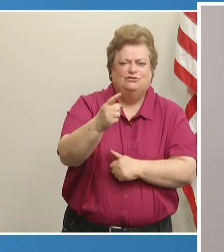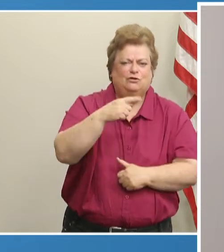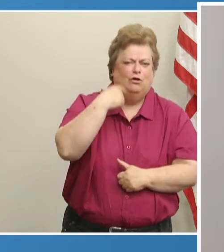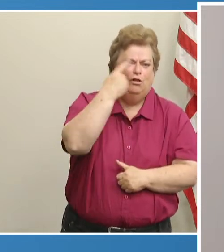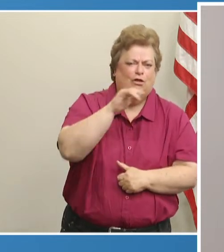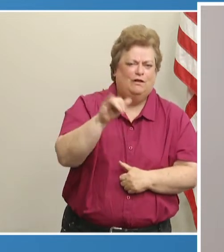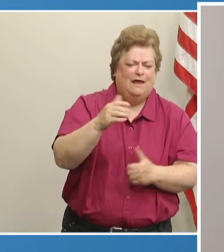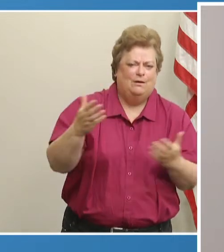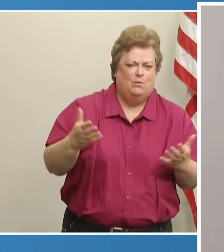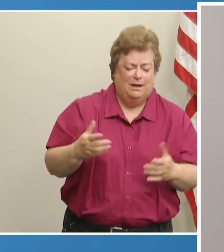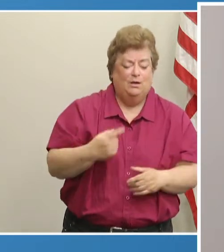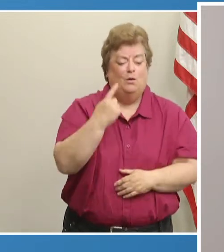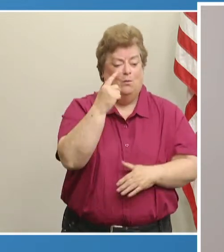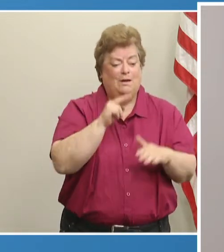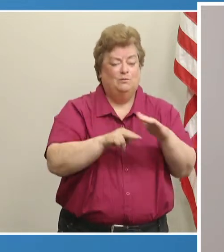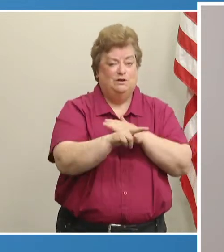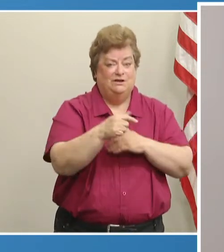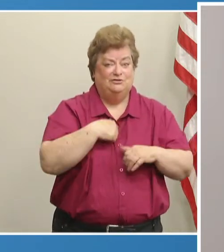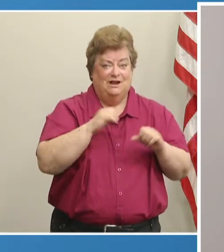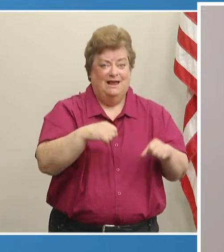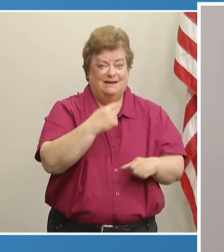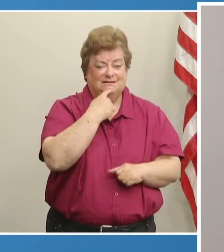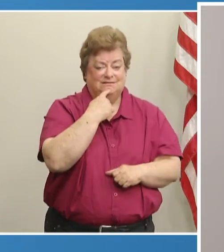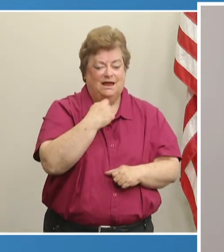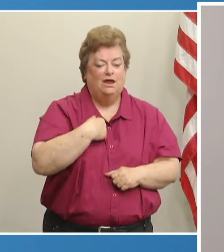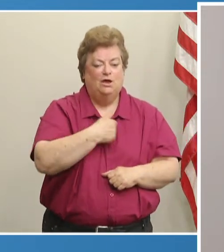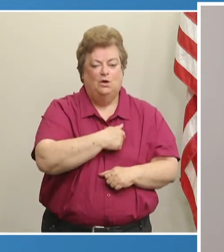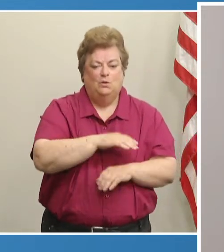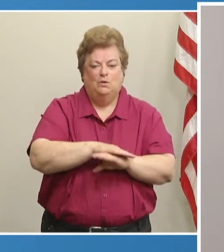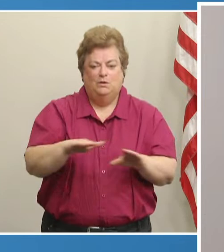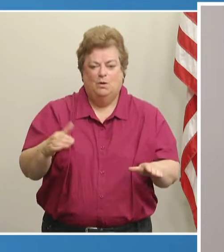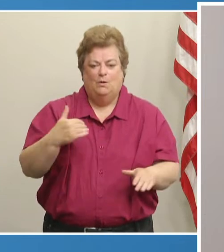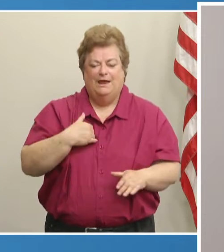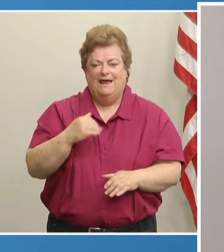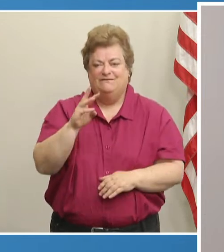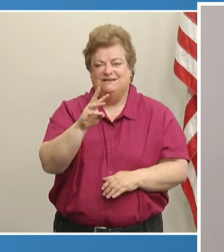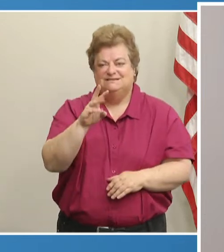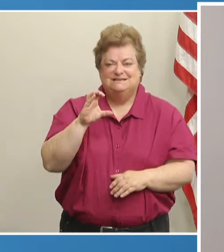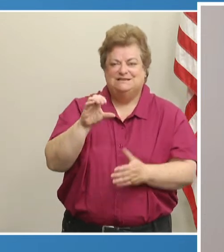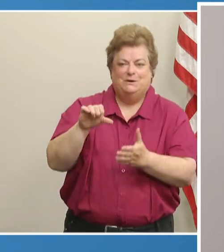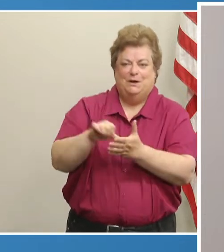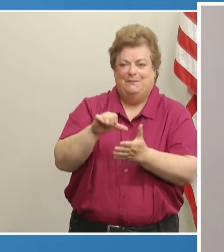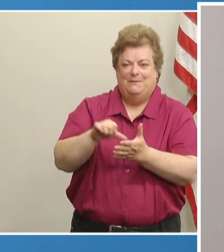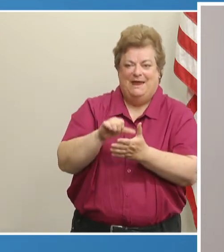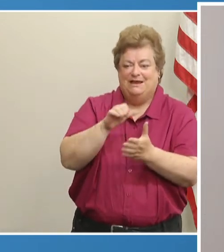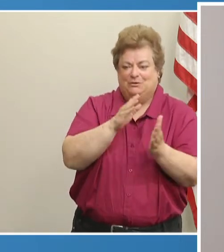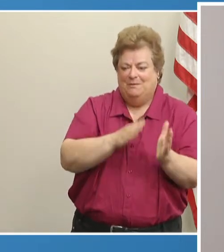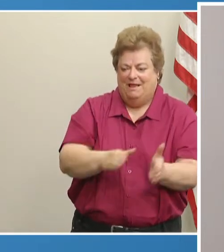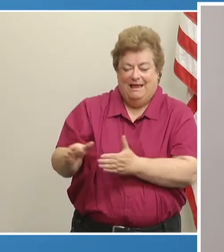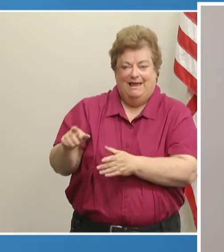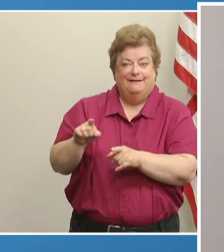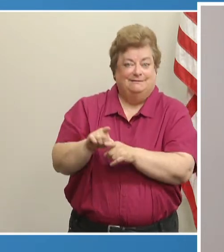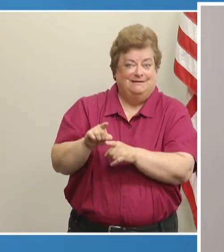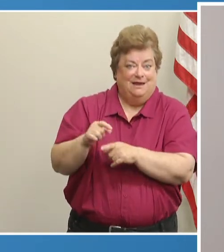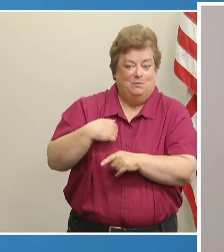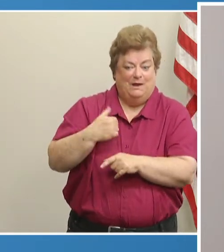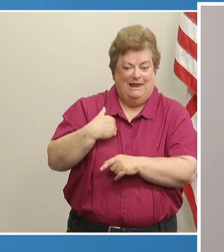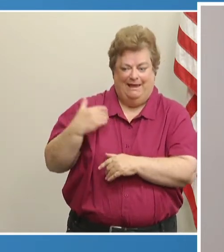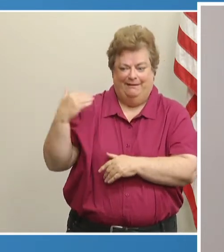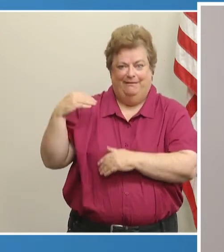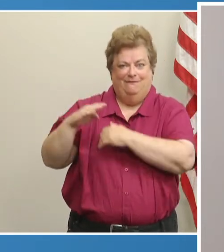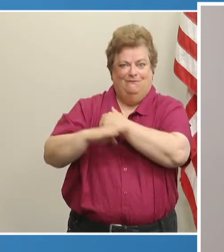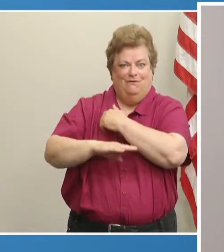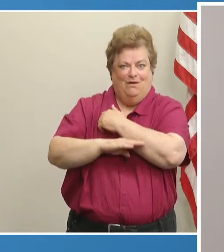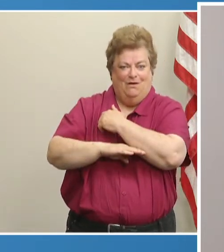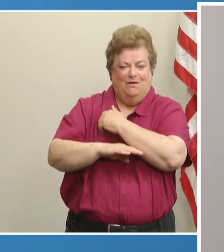Well, here's one prediction I'll make. We won't have a 600-page pandemic plan like we had at the beginning of this year, but we will